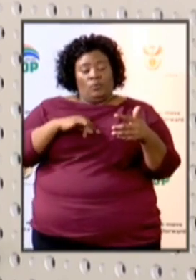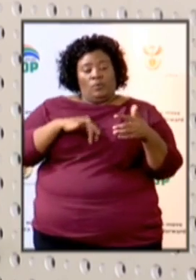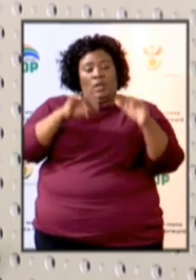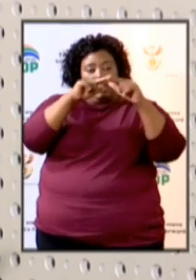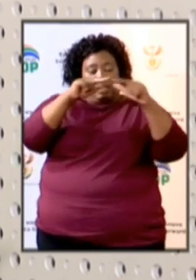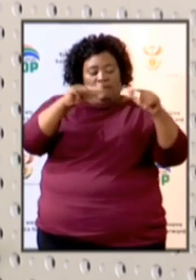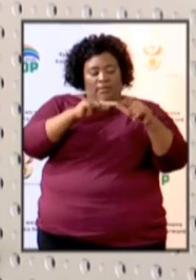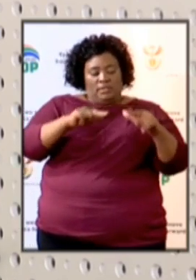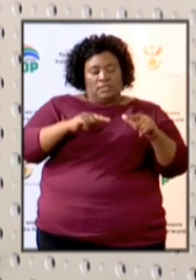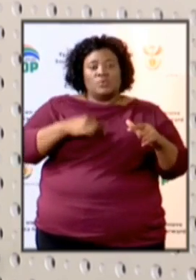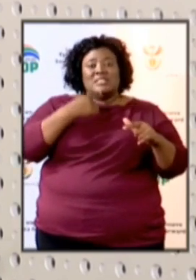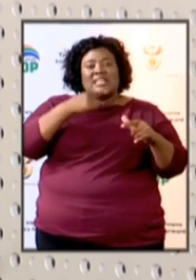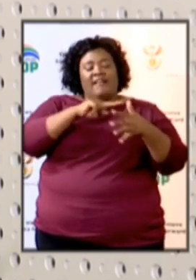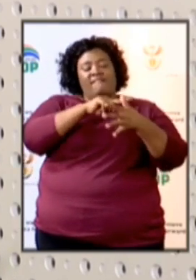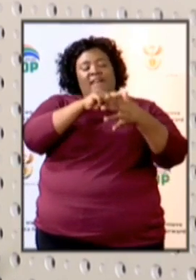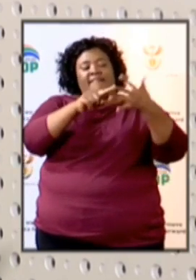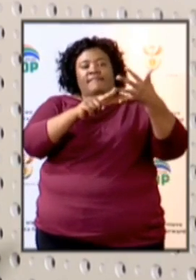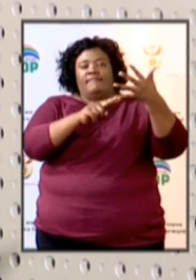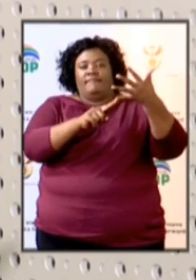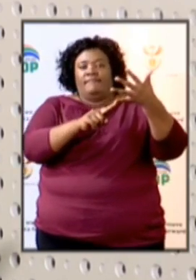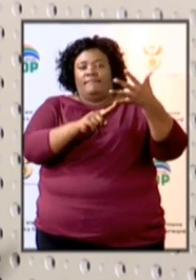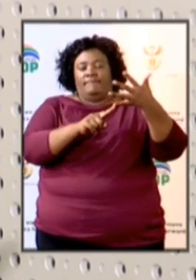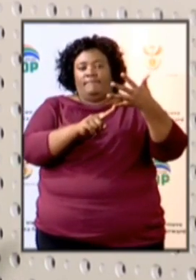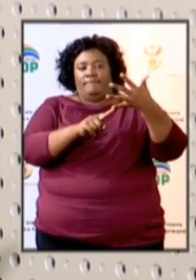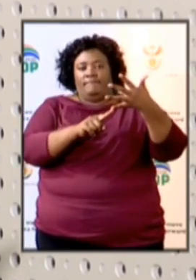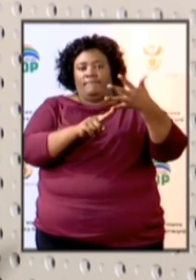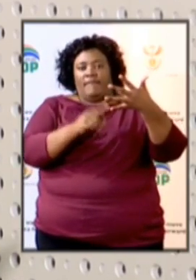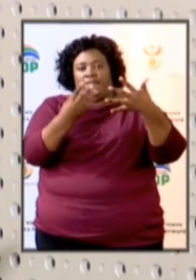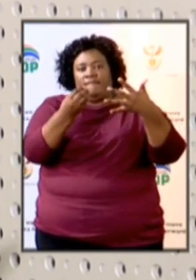we said there are five levels.